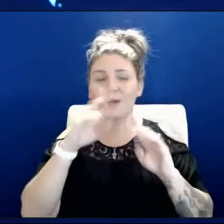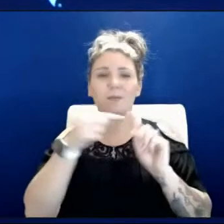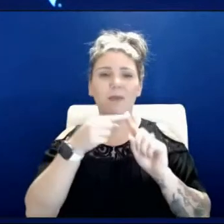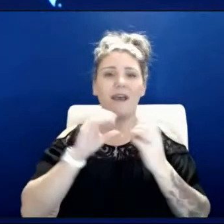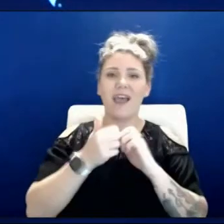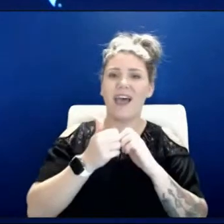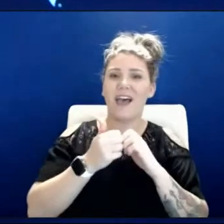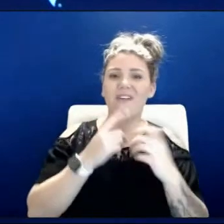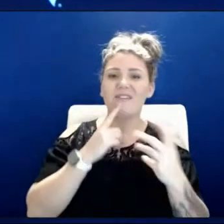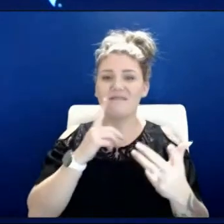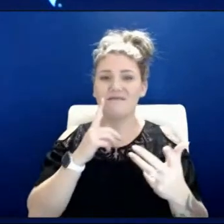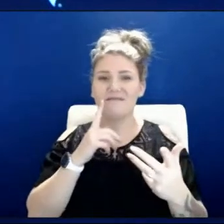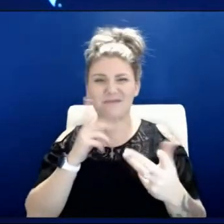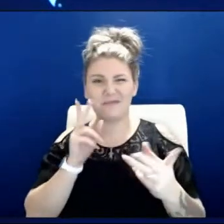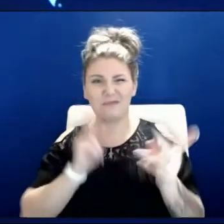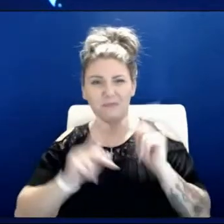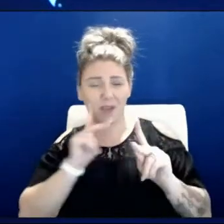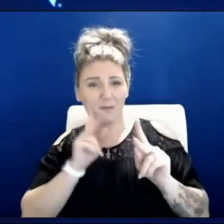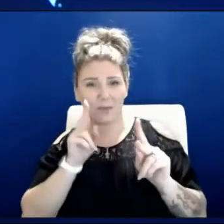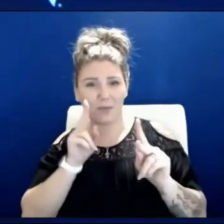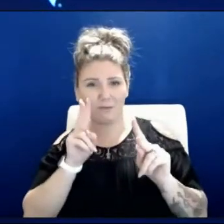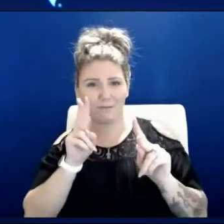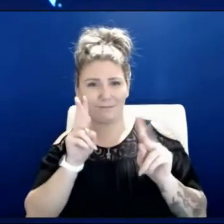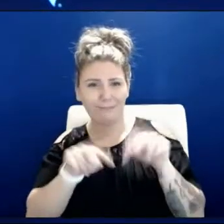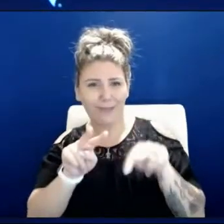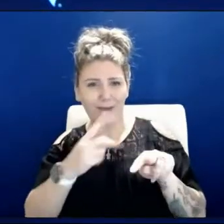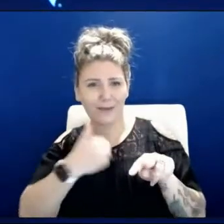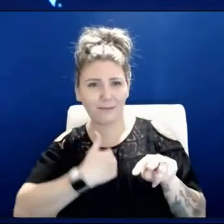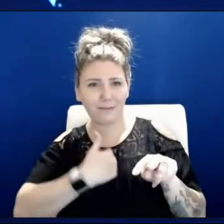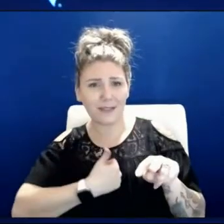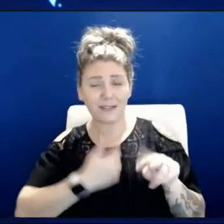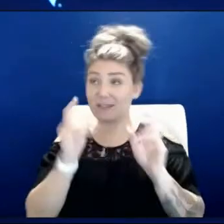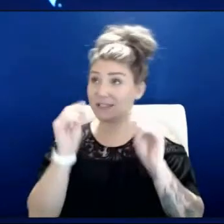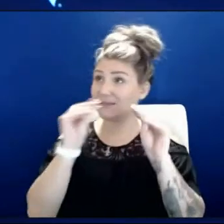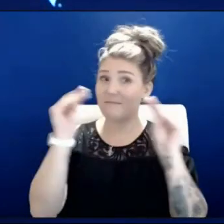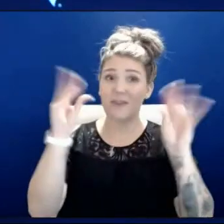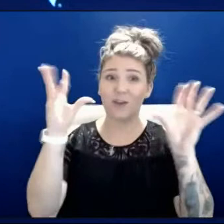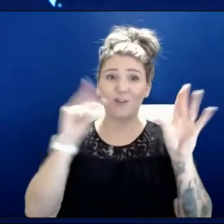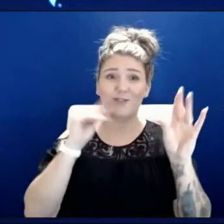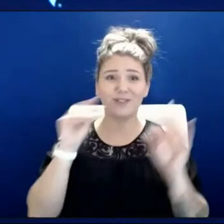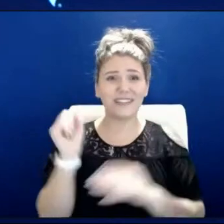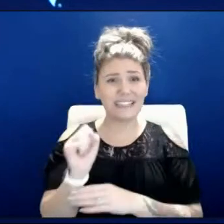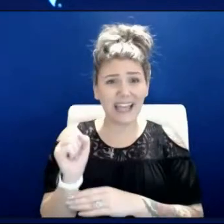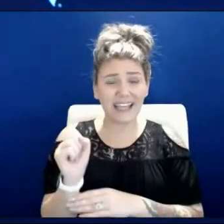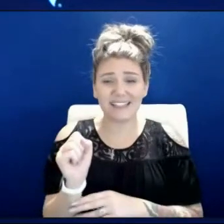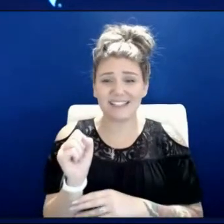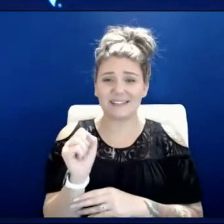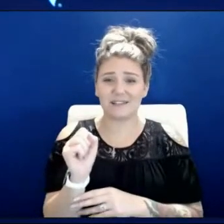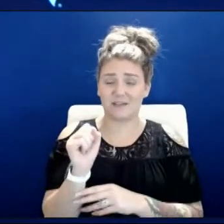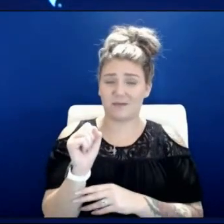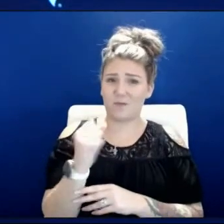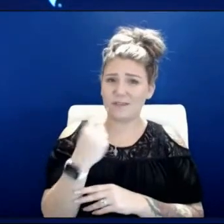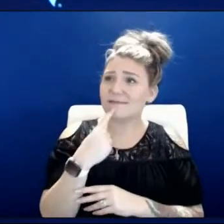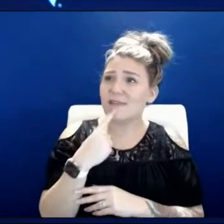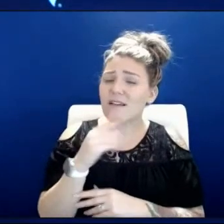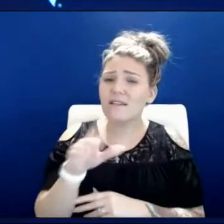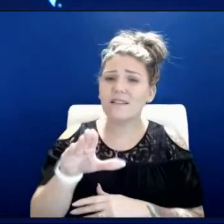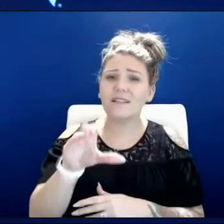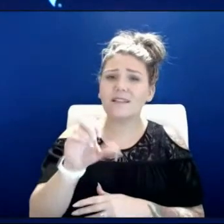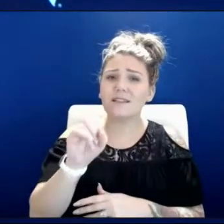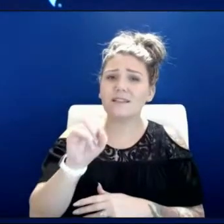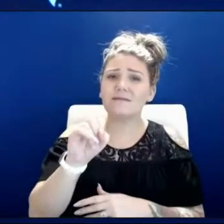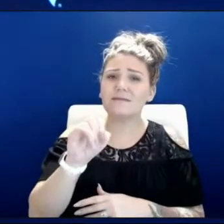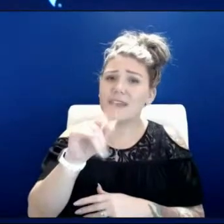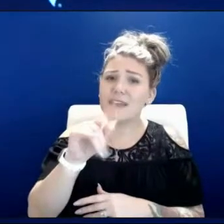across. It's a miracle. It is a miracle. Because what they said is, Dr. Stites, I don't have to